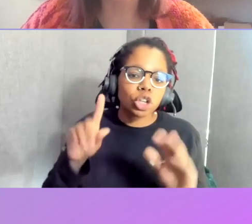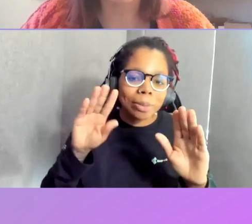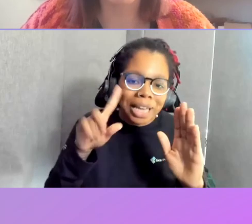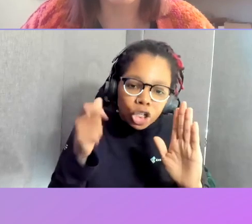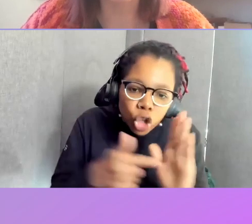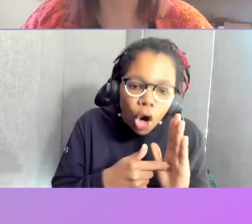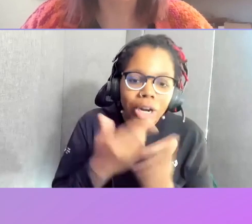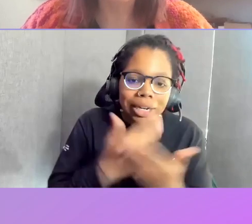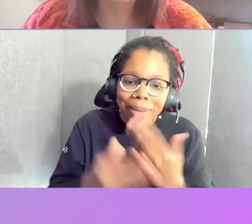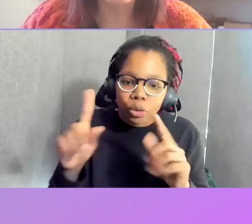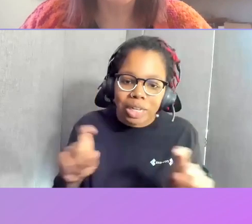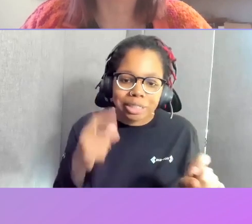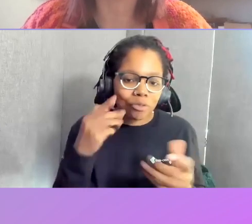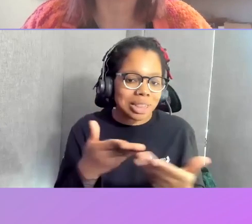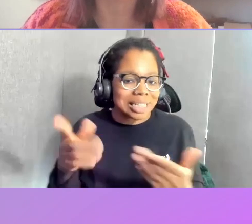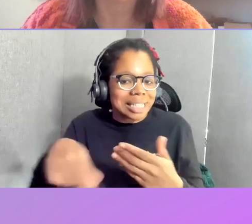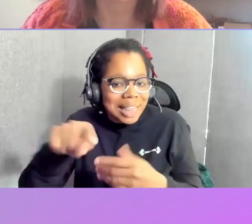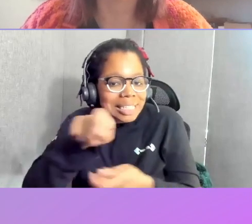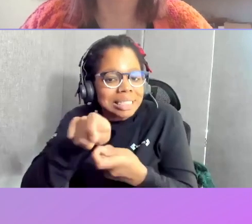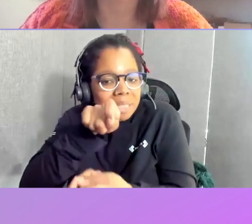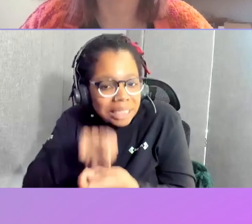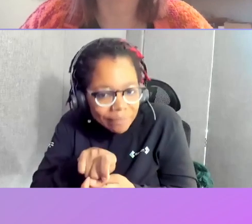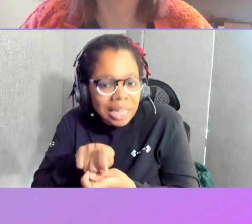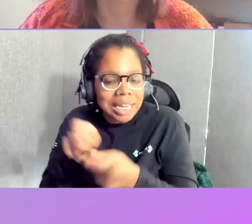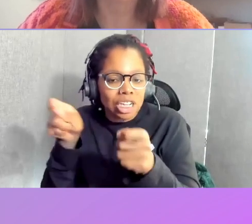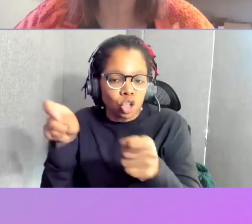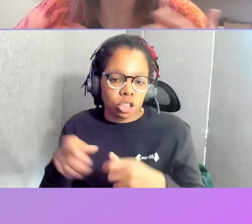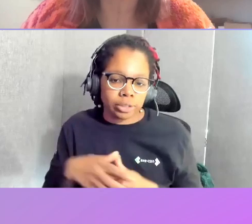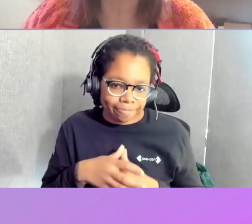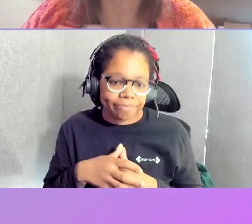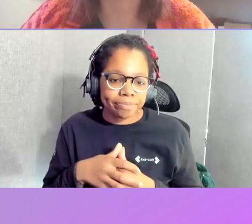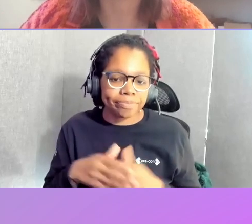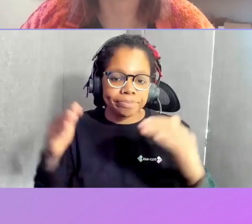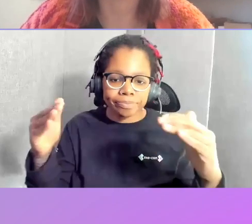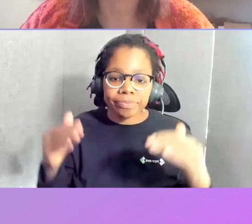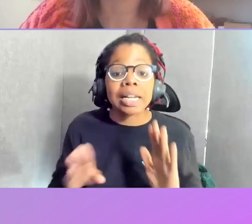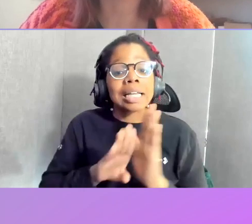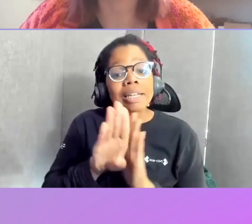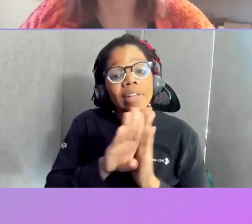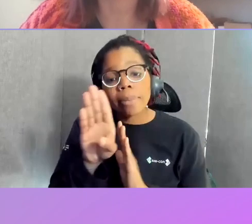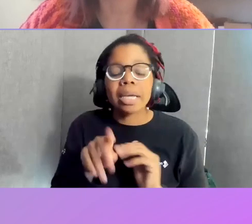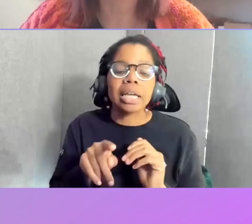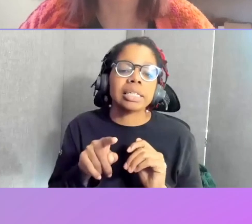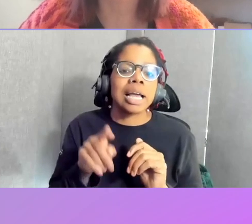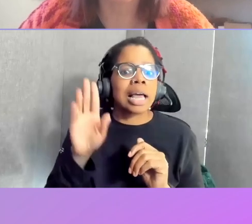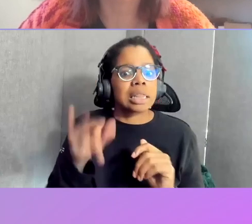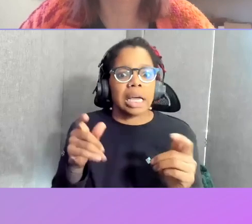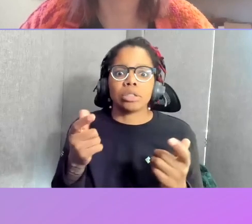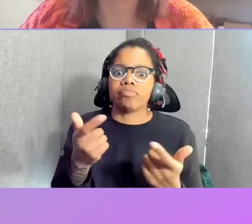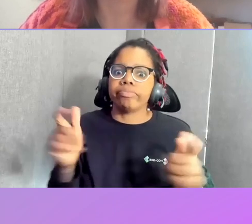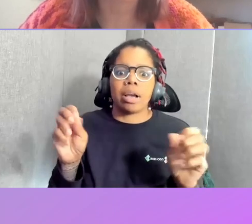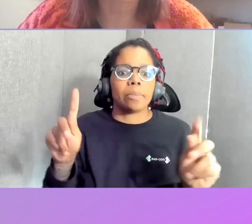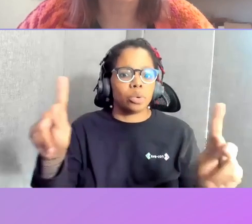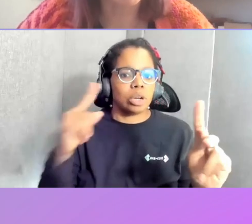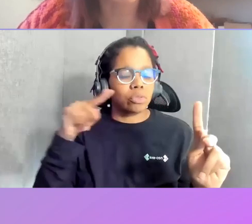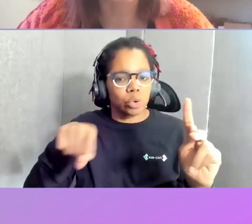manual testing on things that they specifically are in charge of. Then you move into development, and that is a huge opportunity